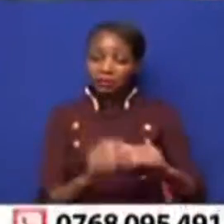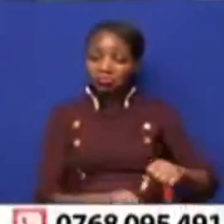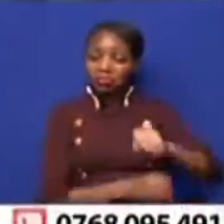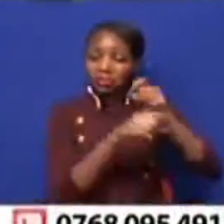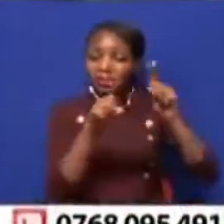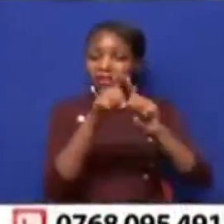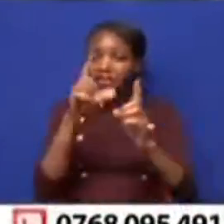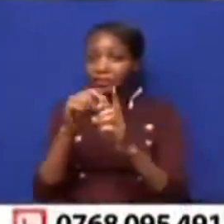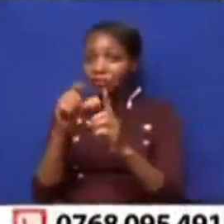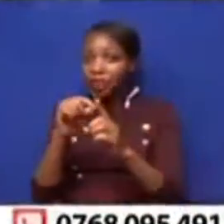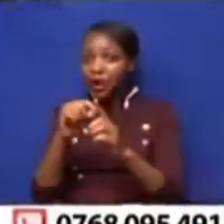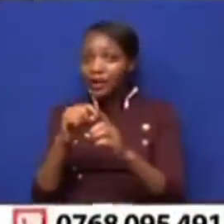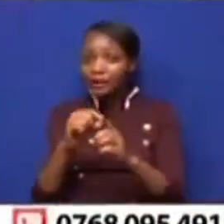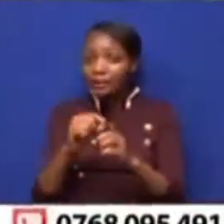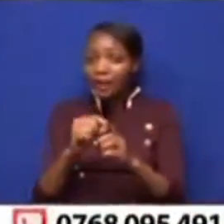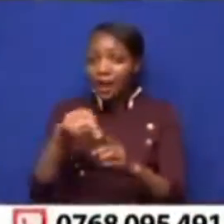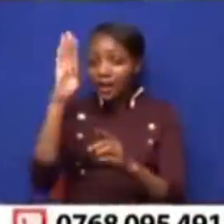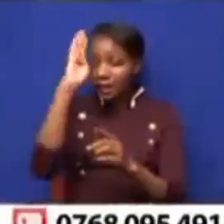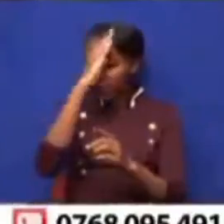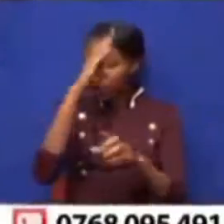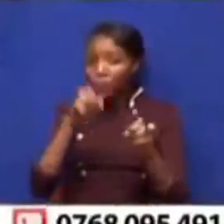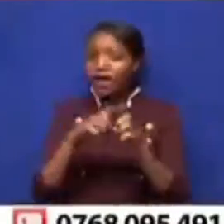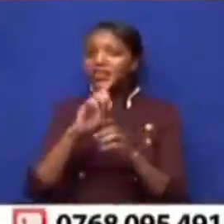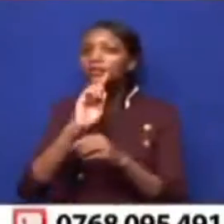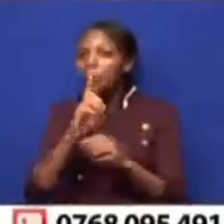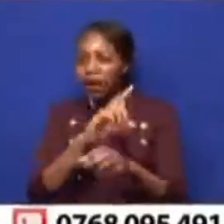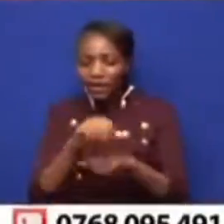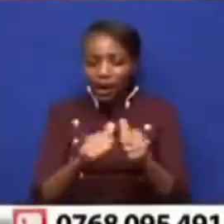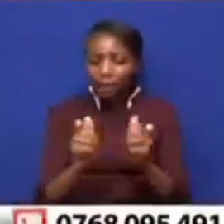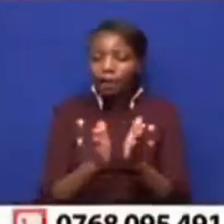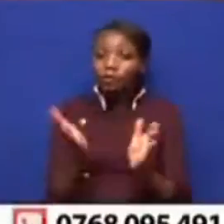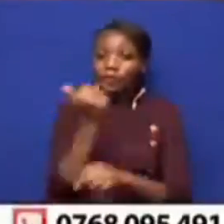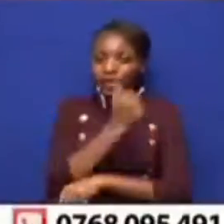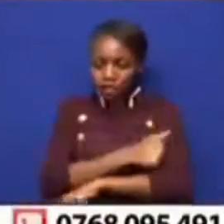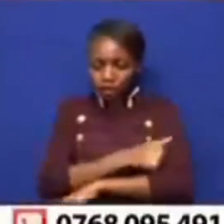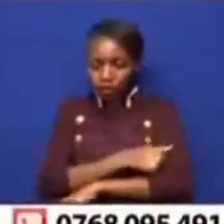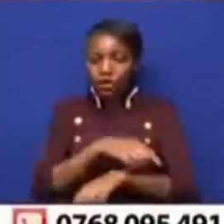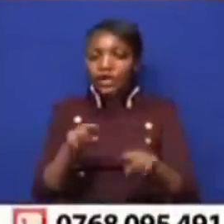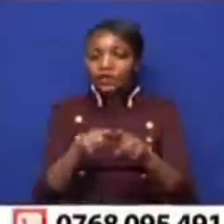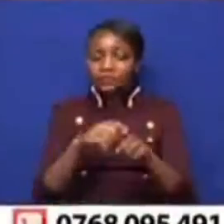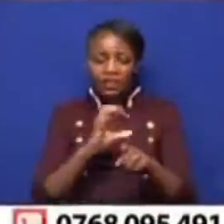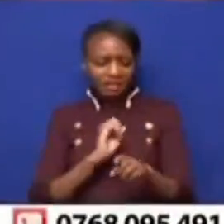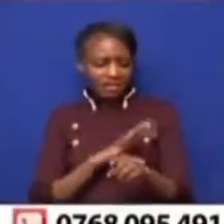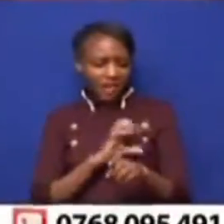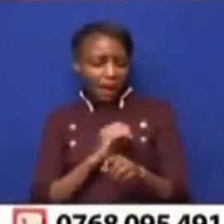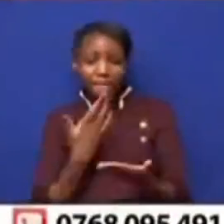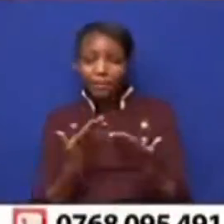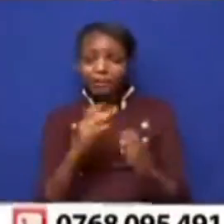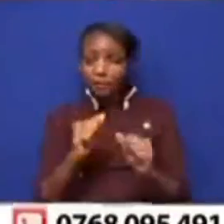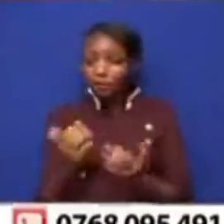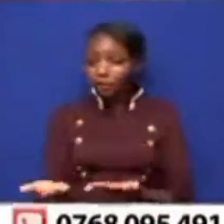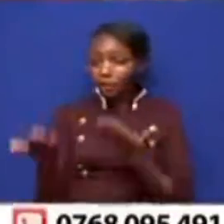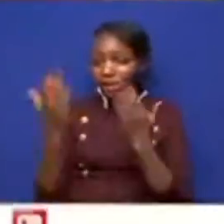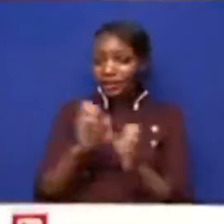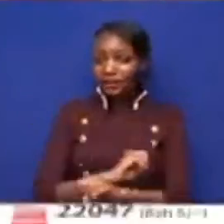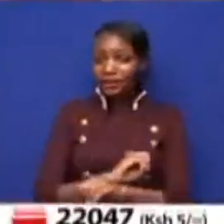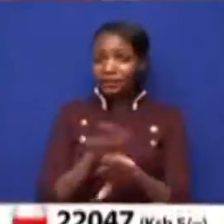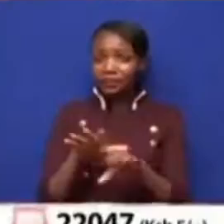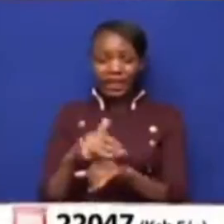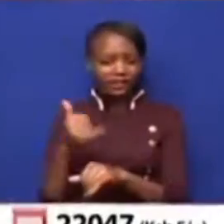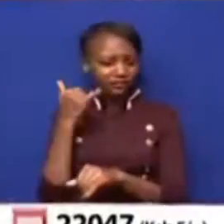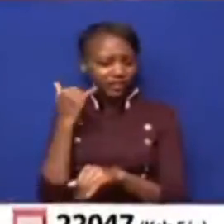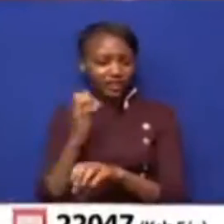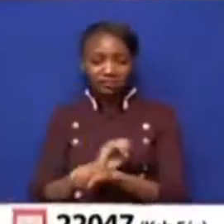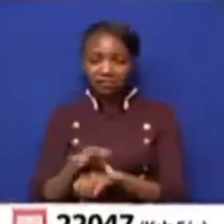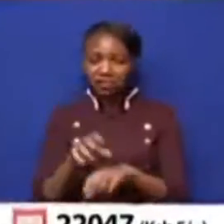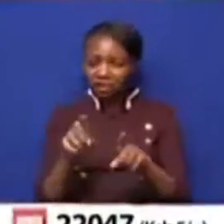Secretary in Bungoma East, who has also warned against reopening of schools for fear that this would increase the rate at which